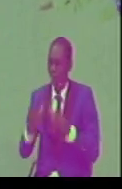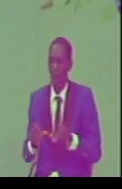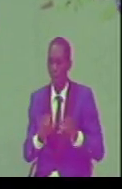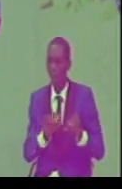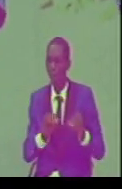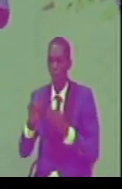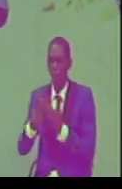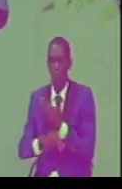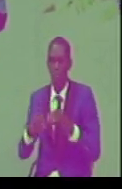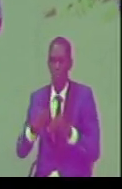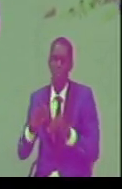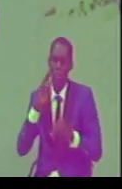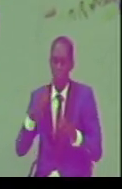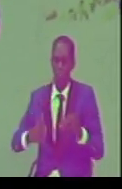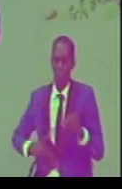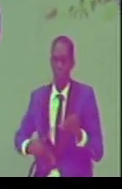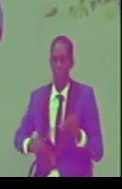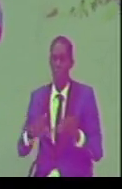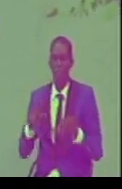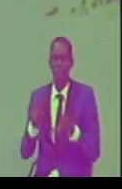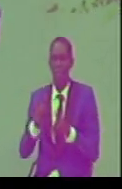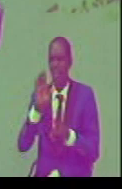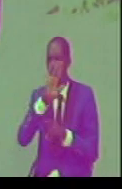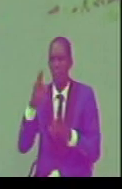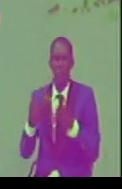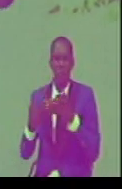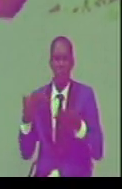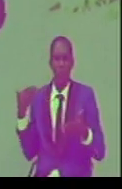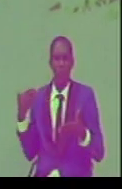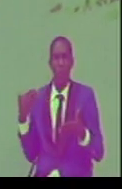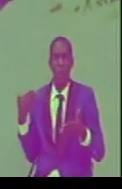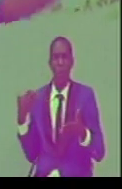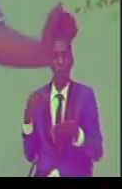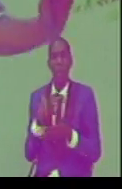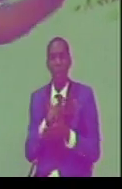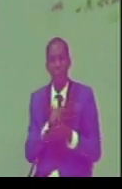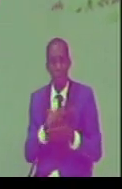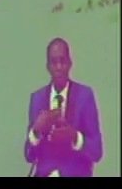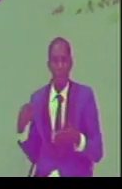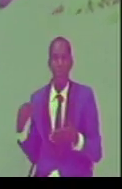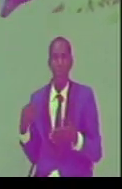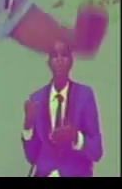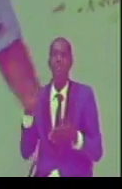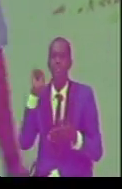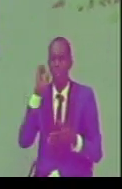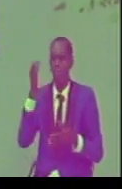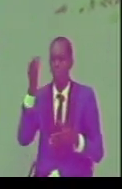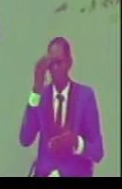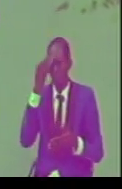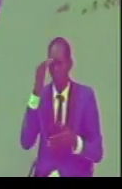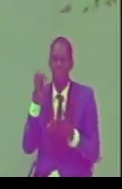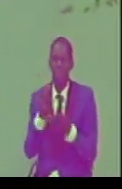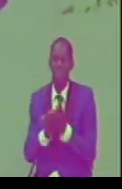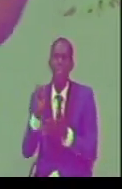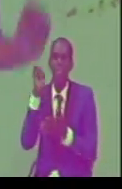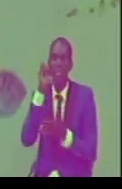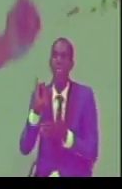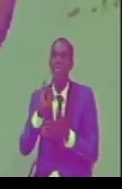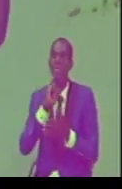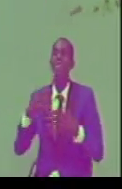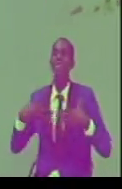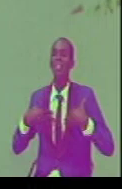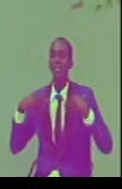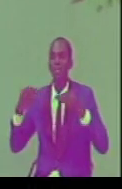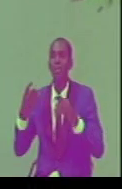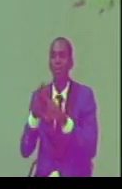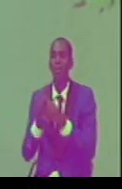got a sharp pain on my stomach, which has never happened before. Though I don't know what it is, but I know that I am